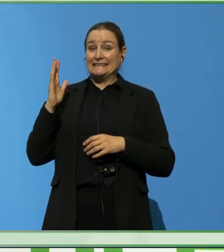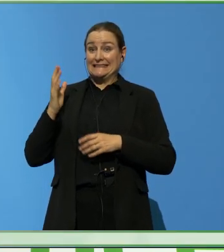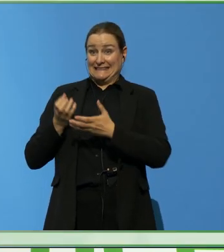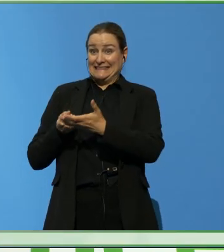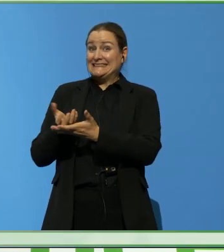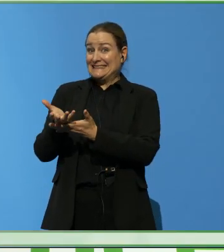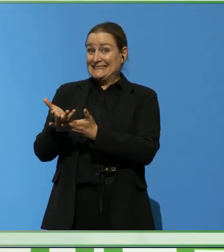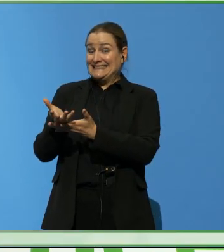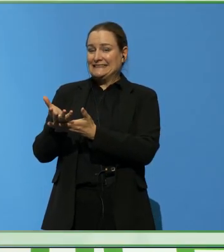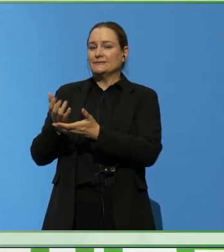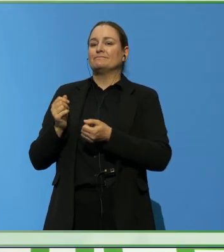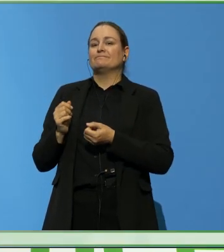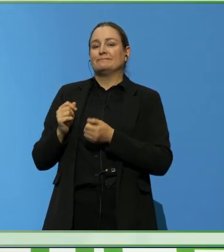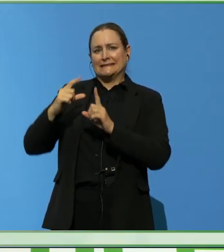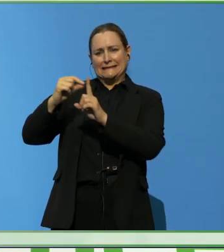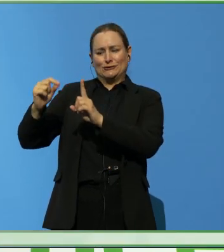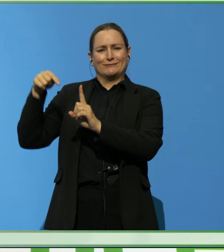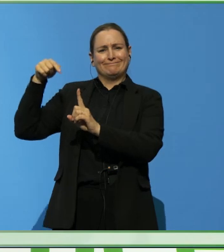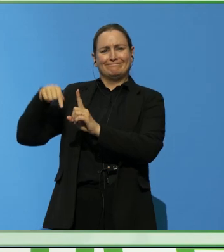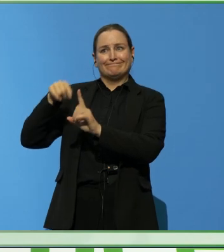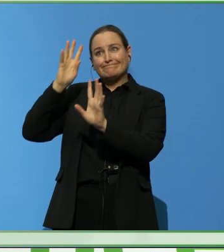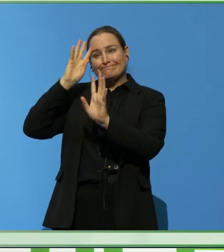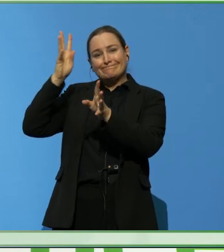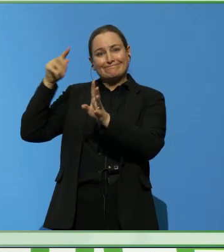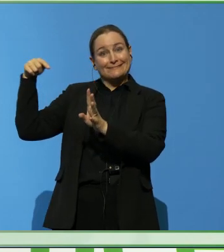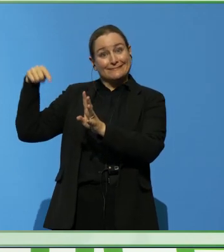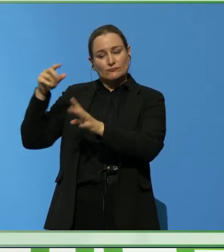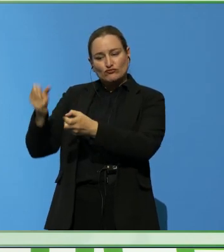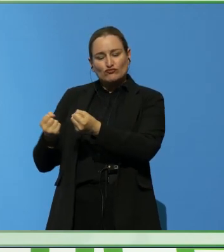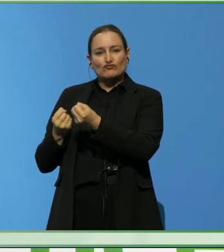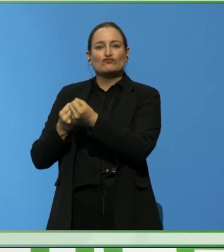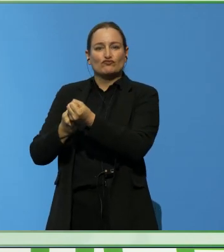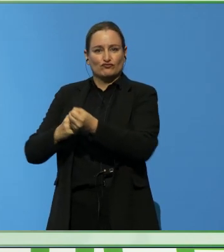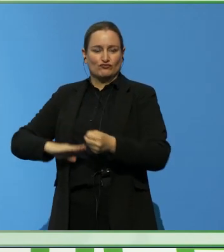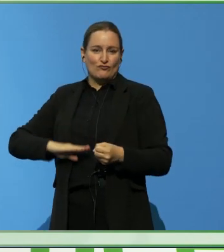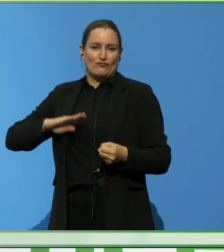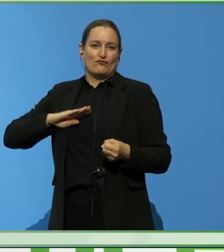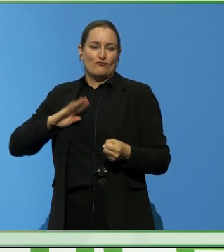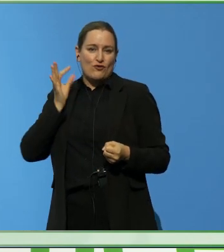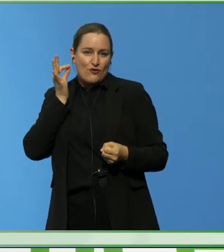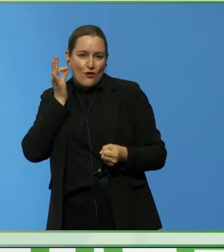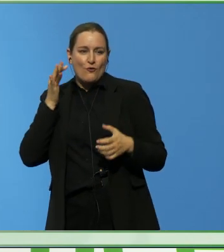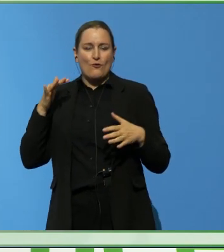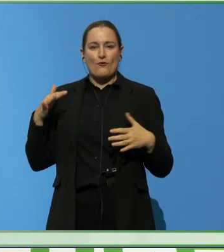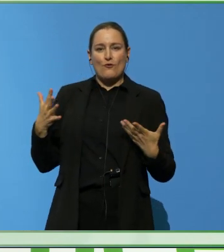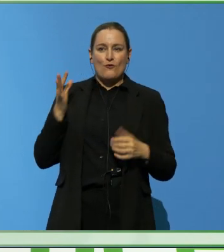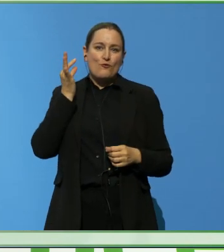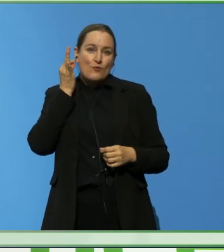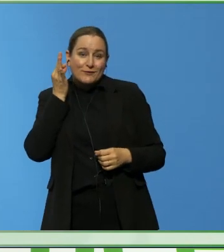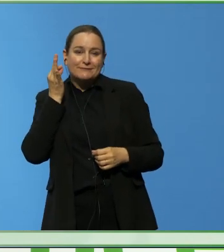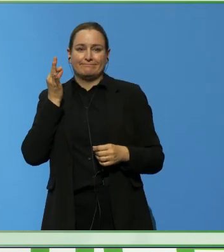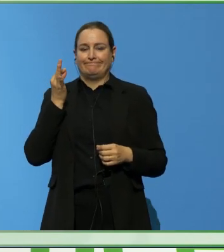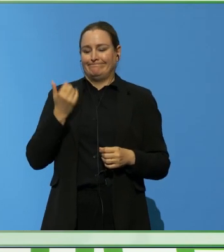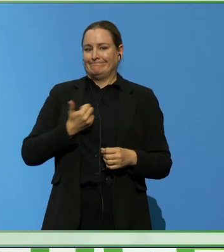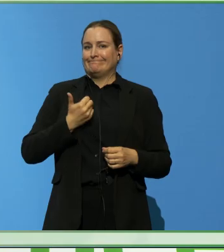about a digital innovation and how it supports girls and women of all abilities to manage menstruation with